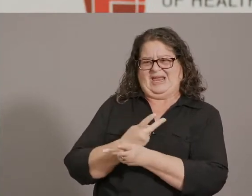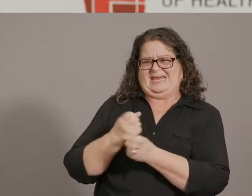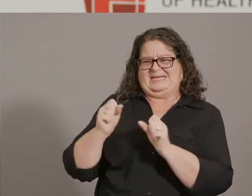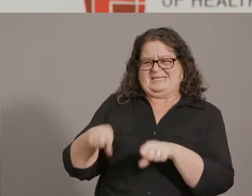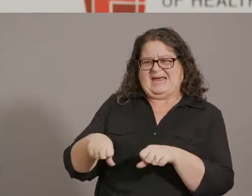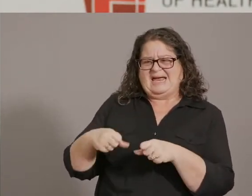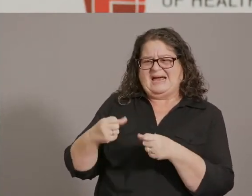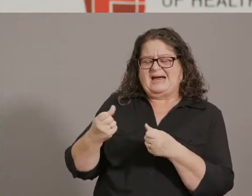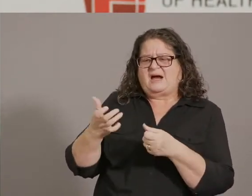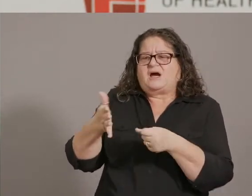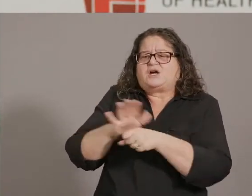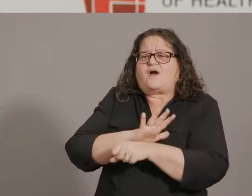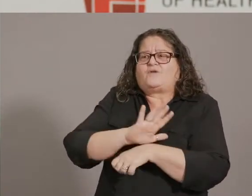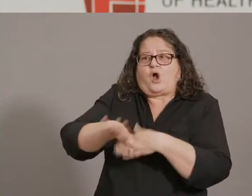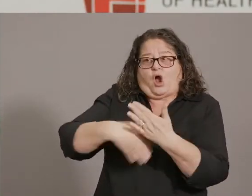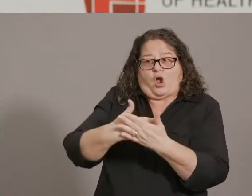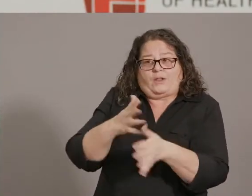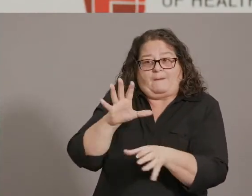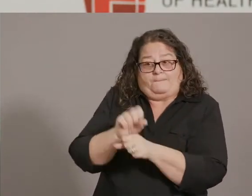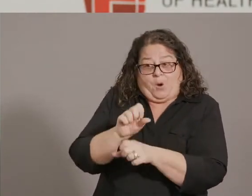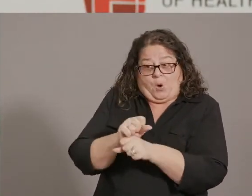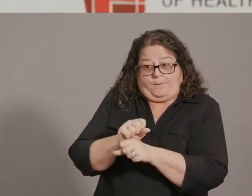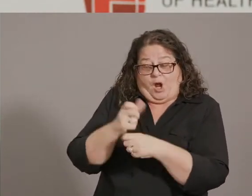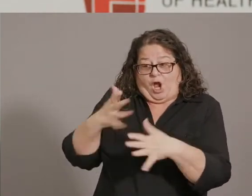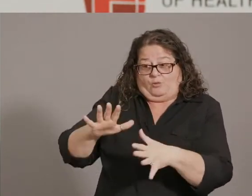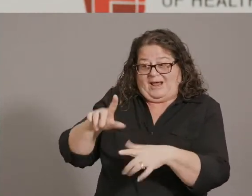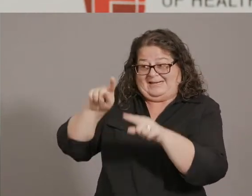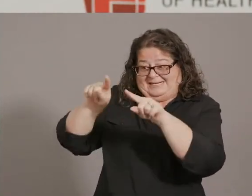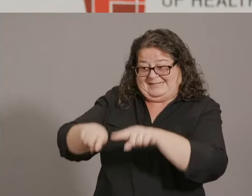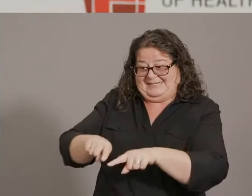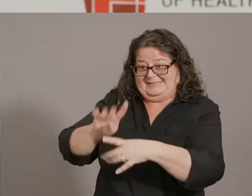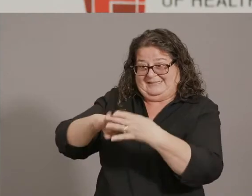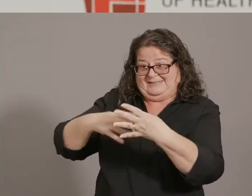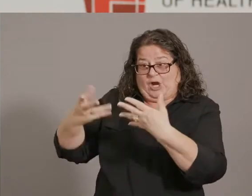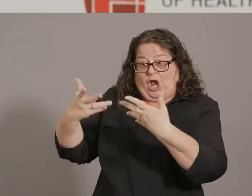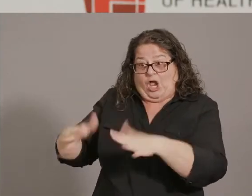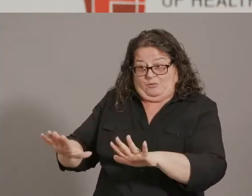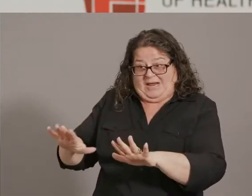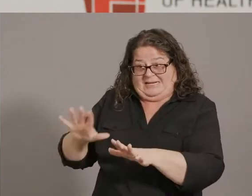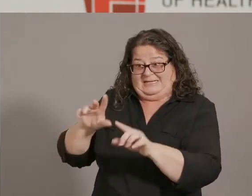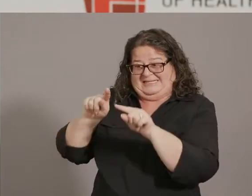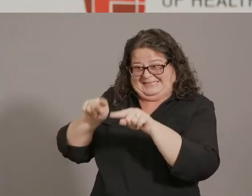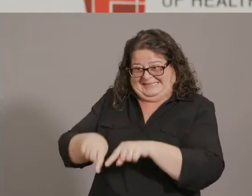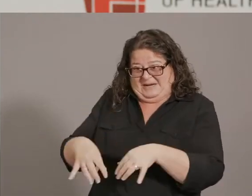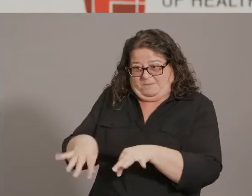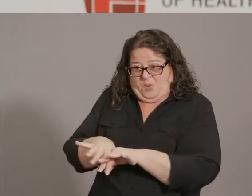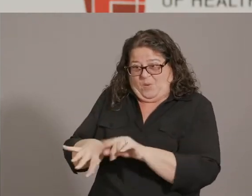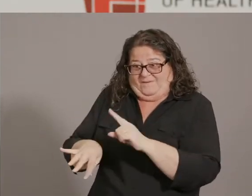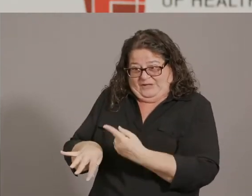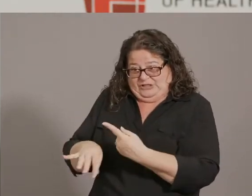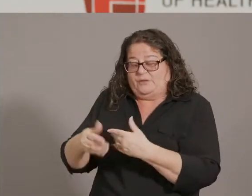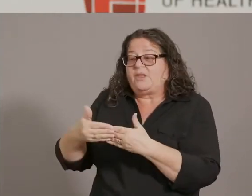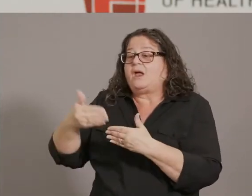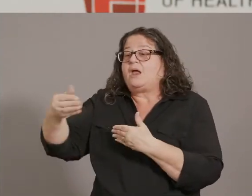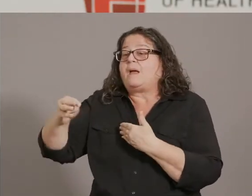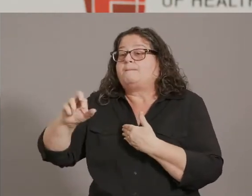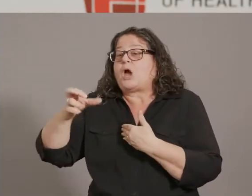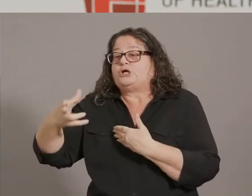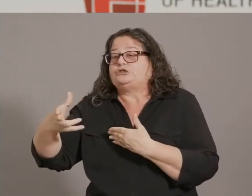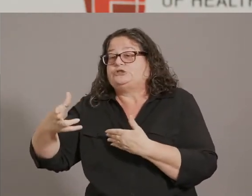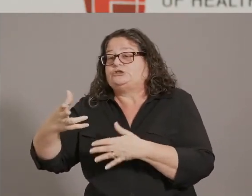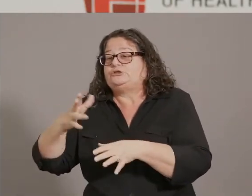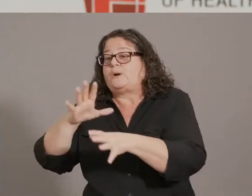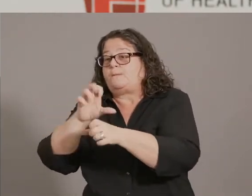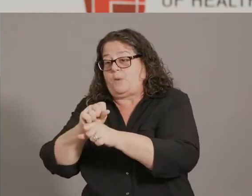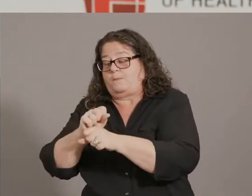appointments that have already been scheduled, in addition to ensuring that anything that we will schedule in the future, we can